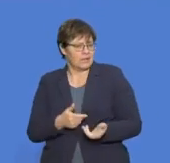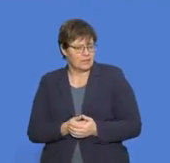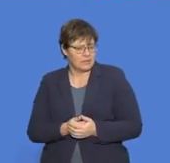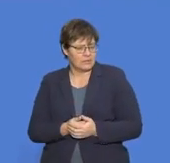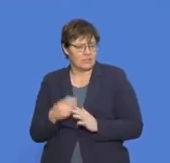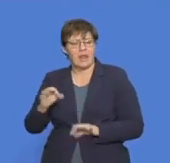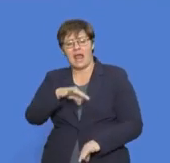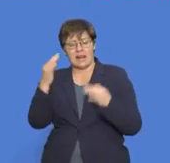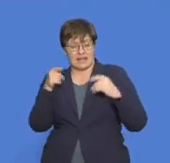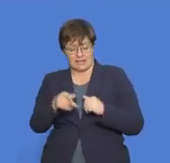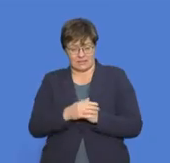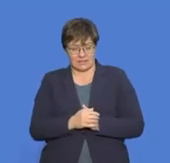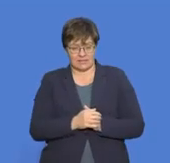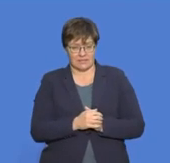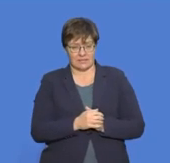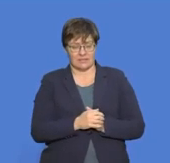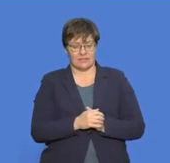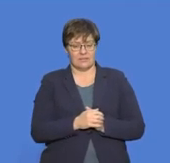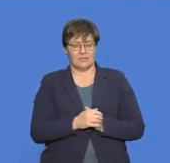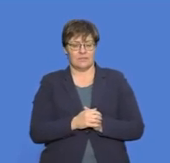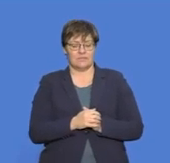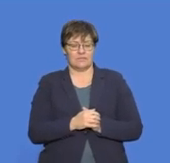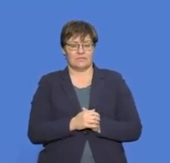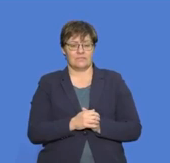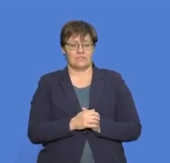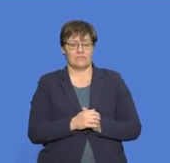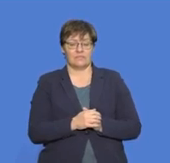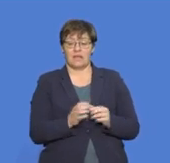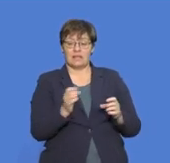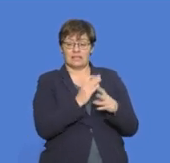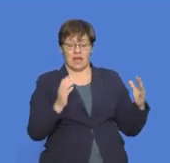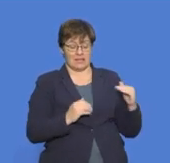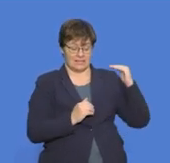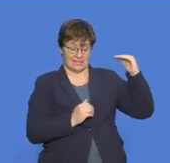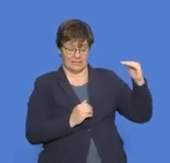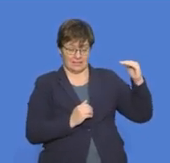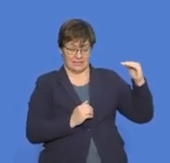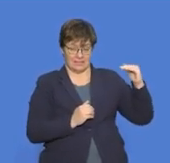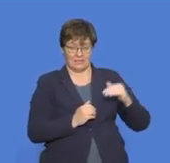Let's analyze the graph. Okay, so at the beginning, which is here,